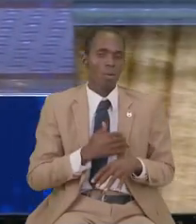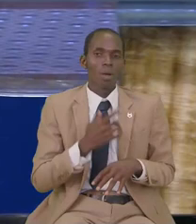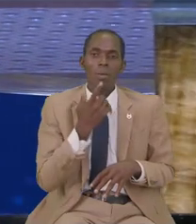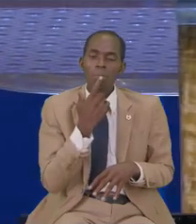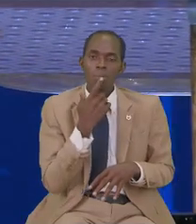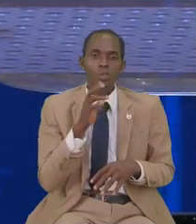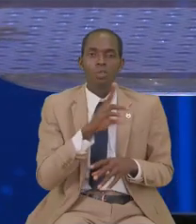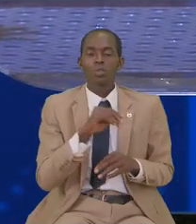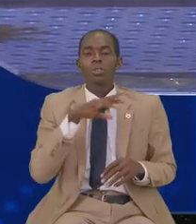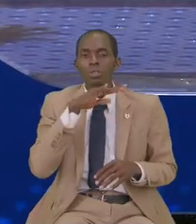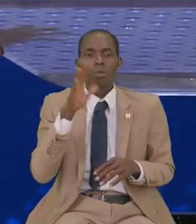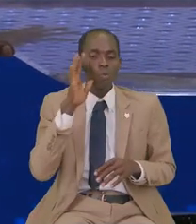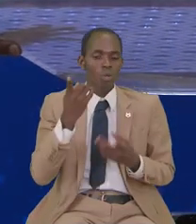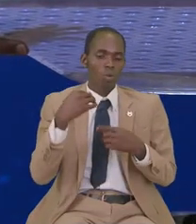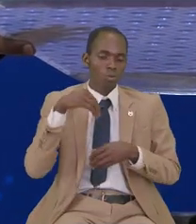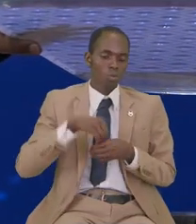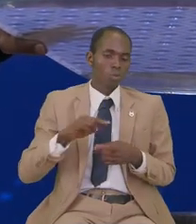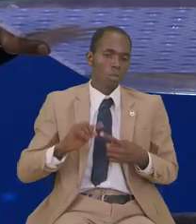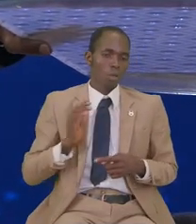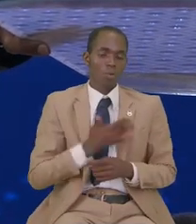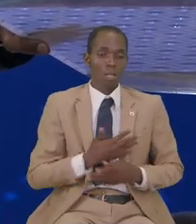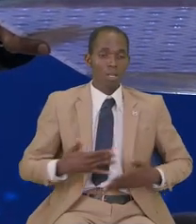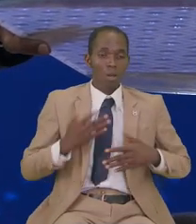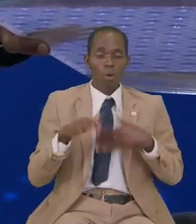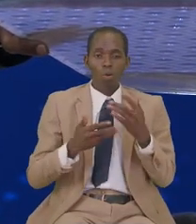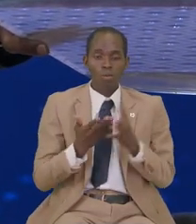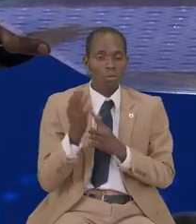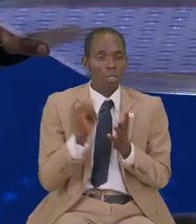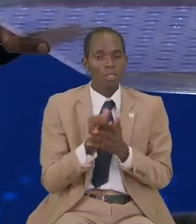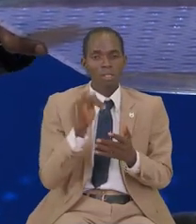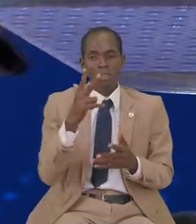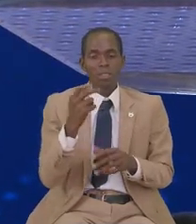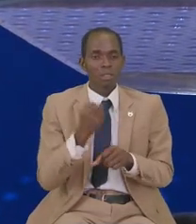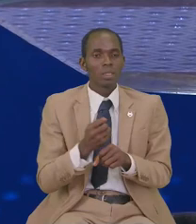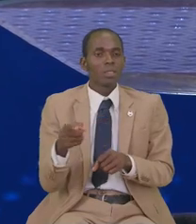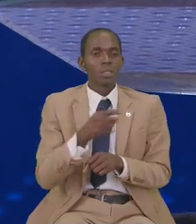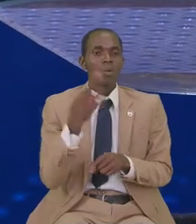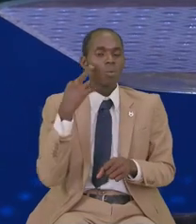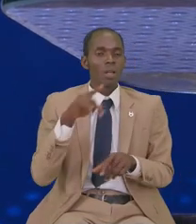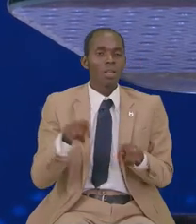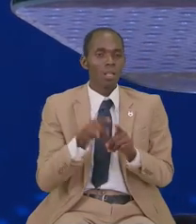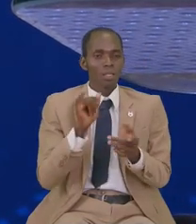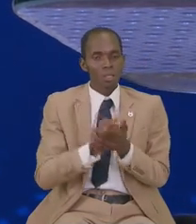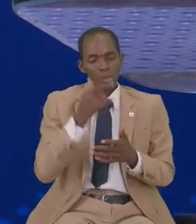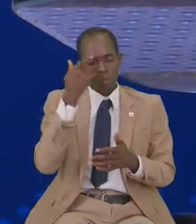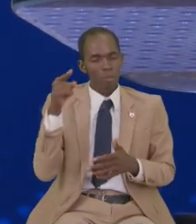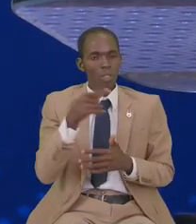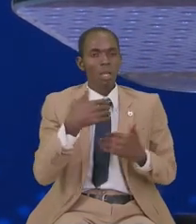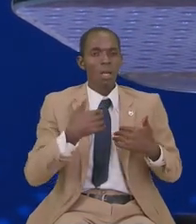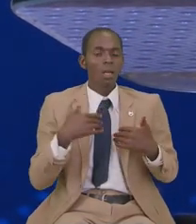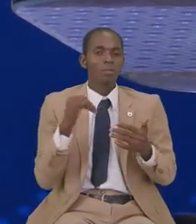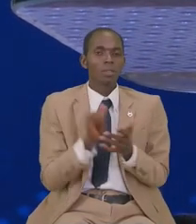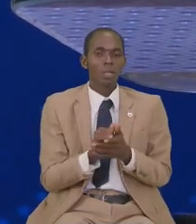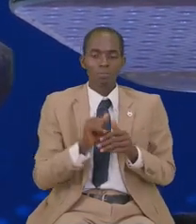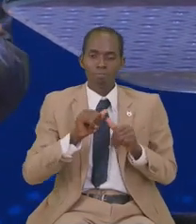to our lives. All through the 3 years, they were like that because they had a persevering heart.